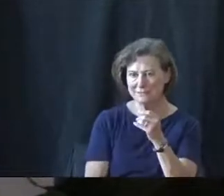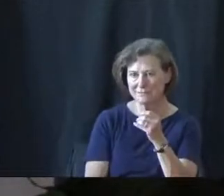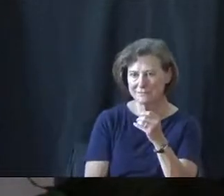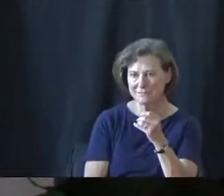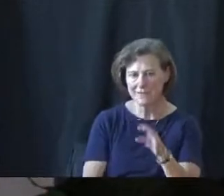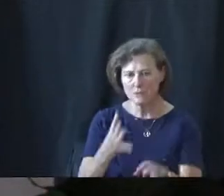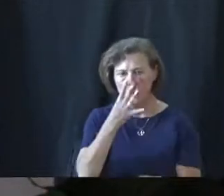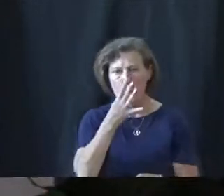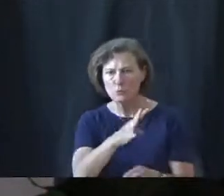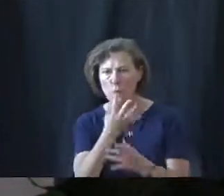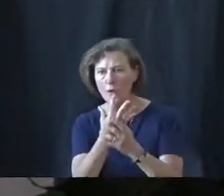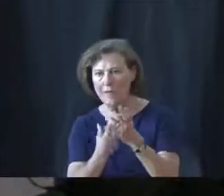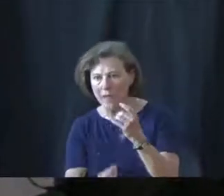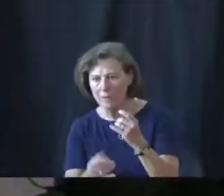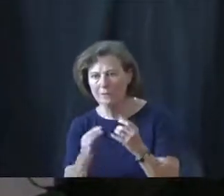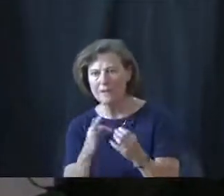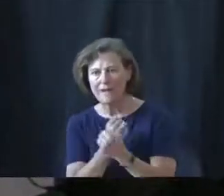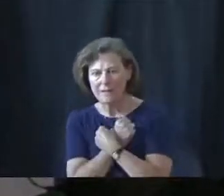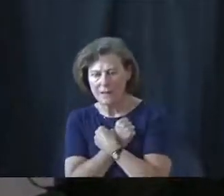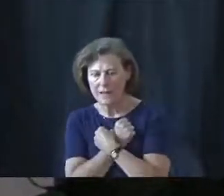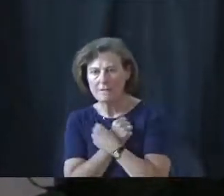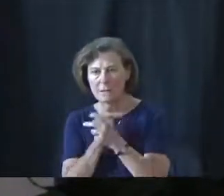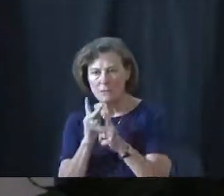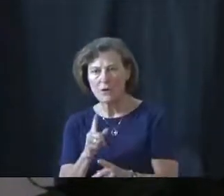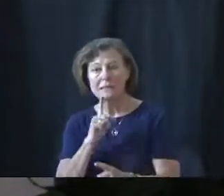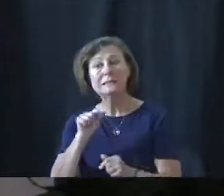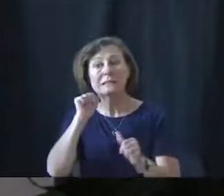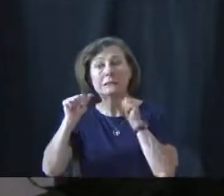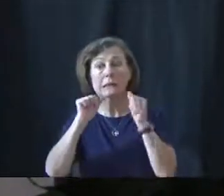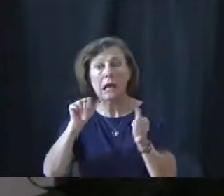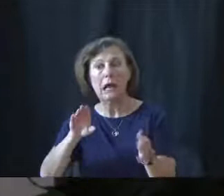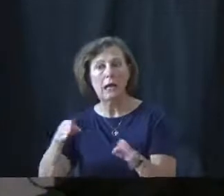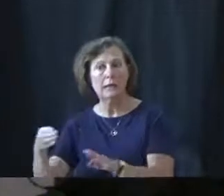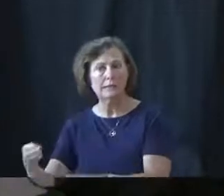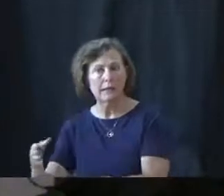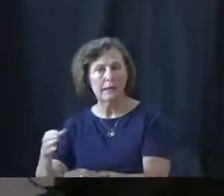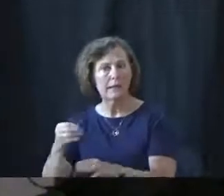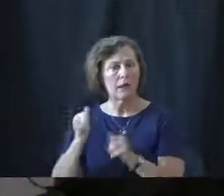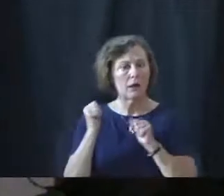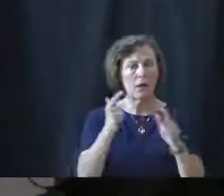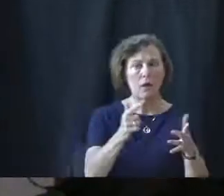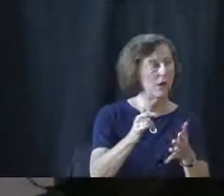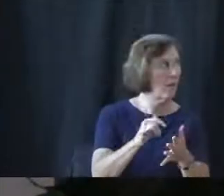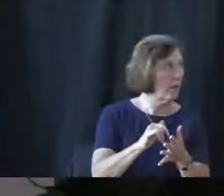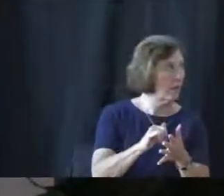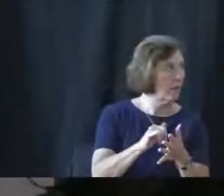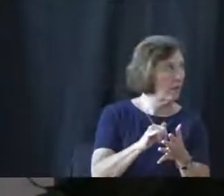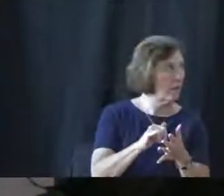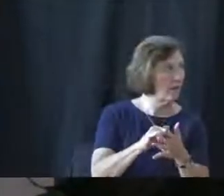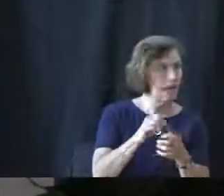our beloved is to deny death and all that makes grief grievous.